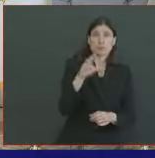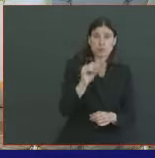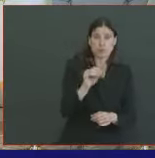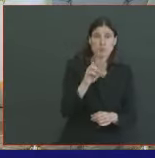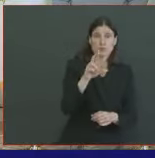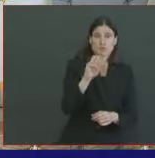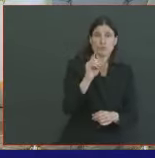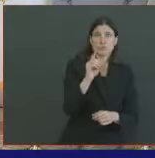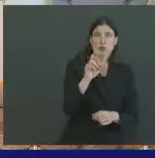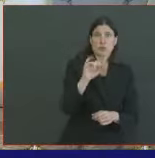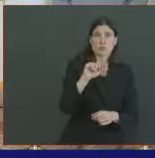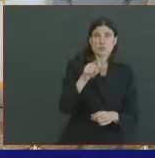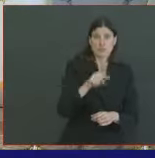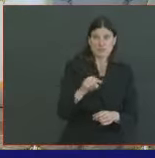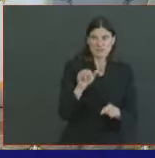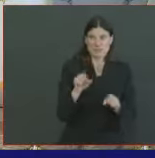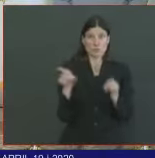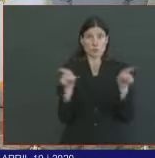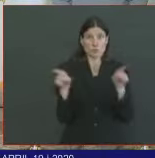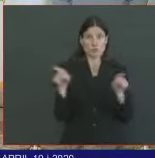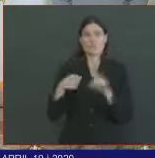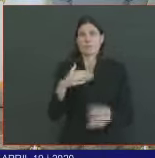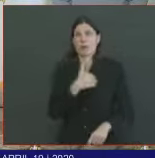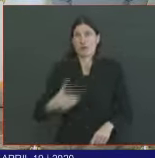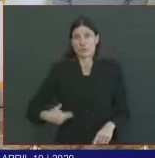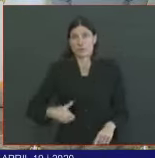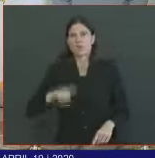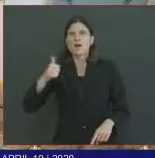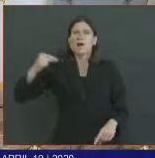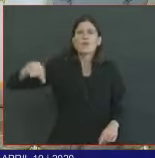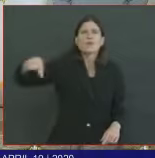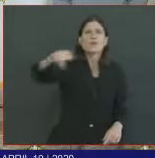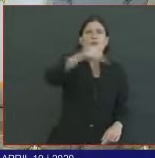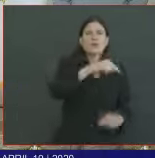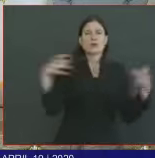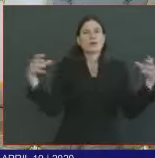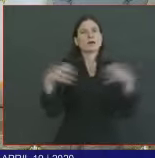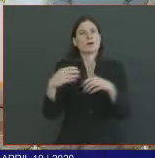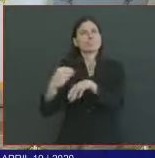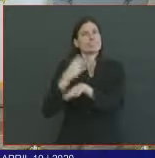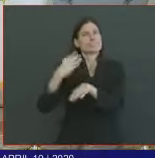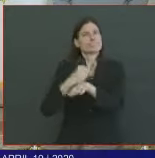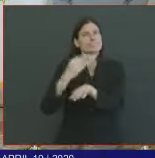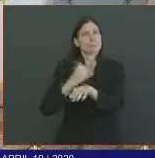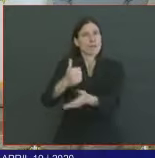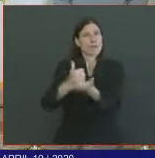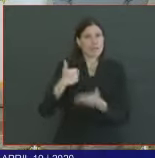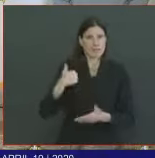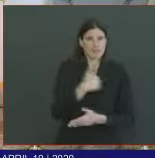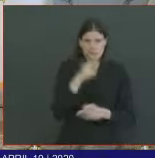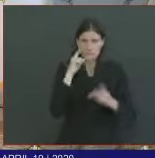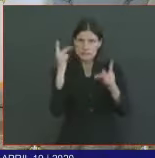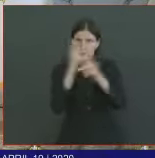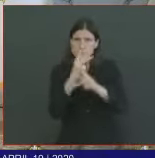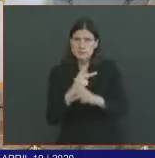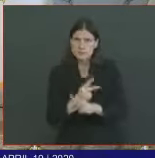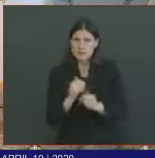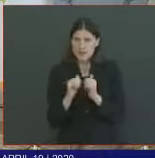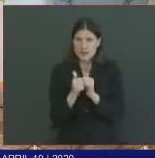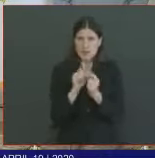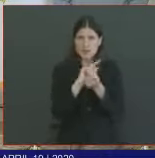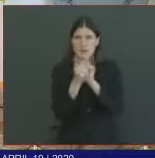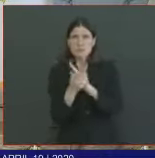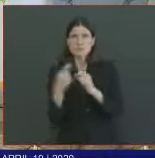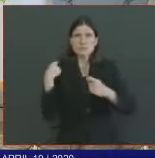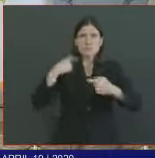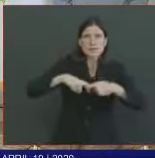great, and we need to continue to rely on you even more. We need your help. We need your help